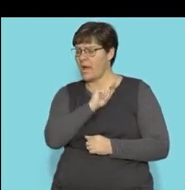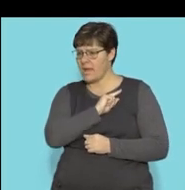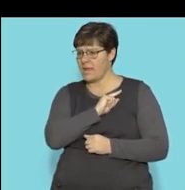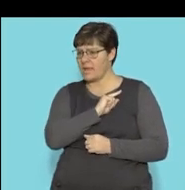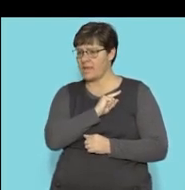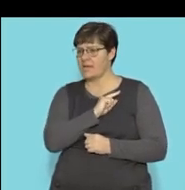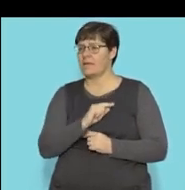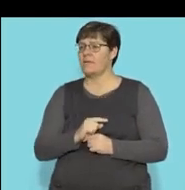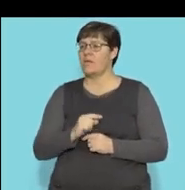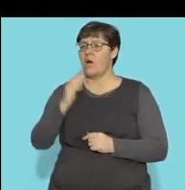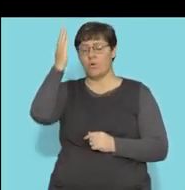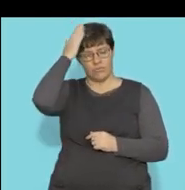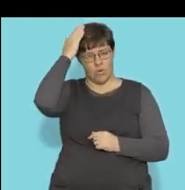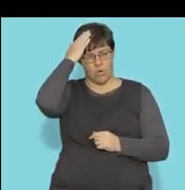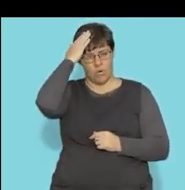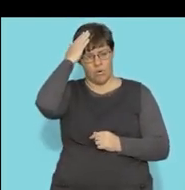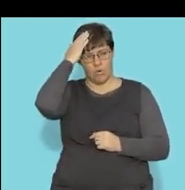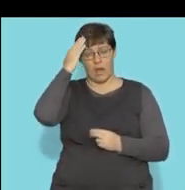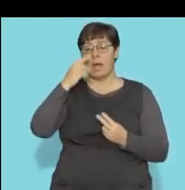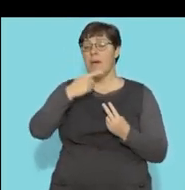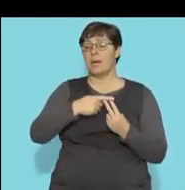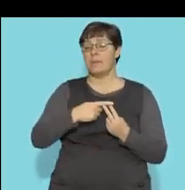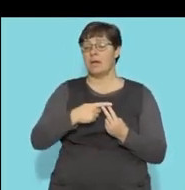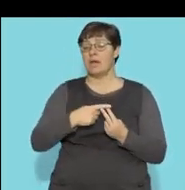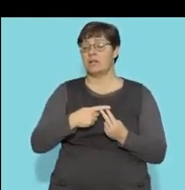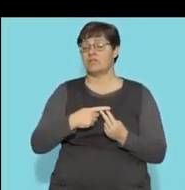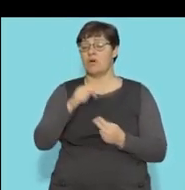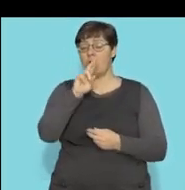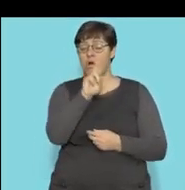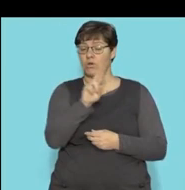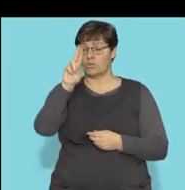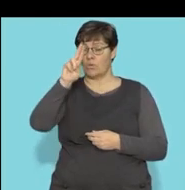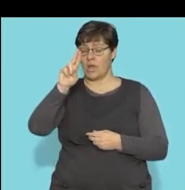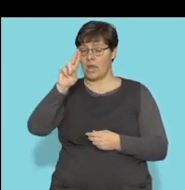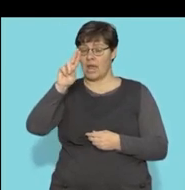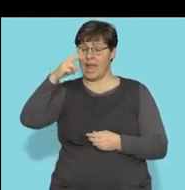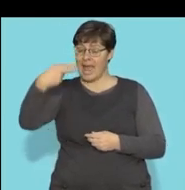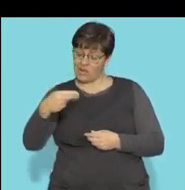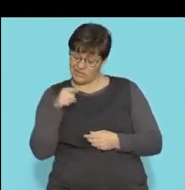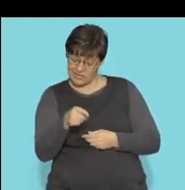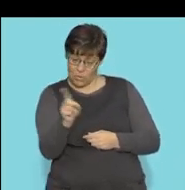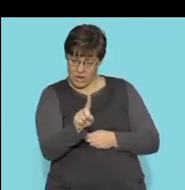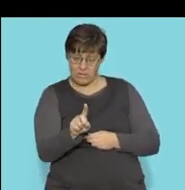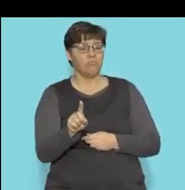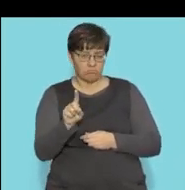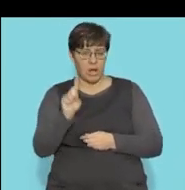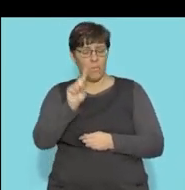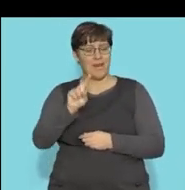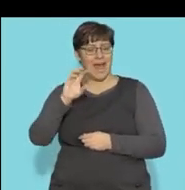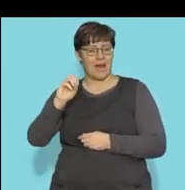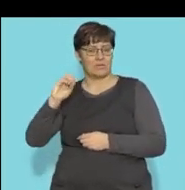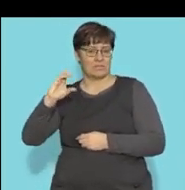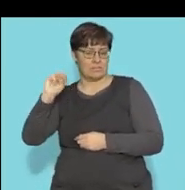done that is because I actually know what pi r squared h is, because I know it is my original